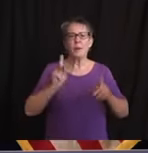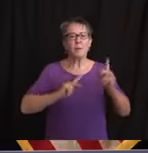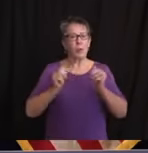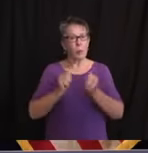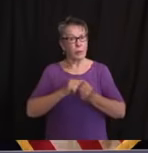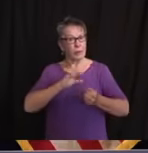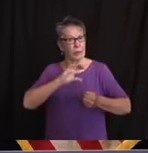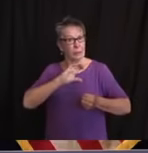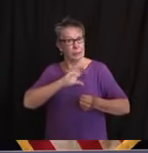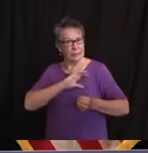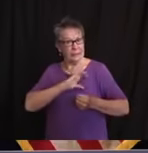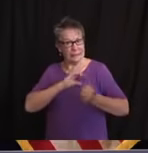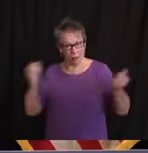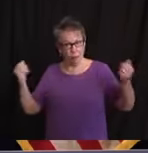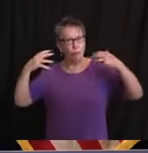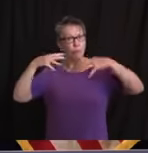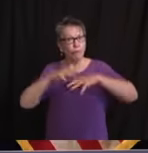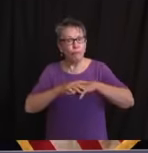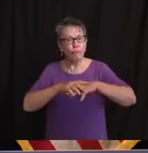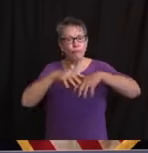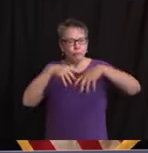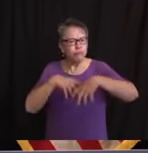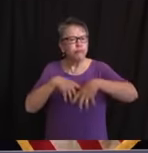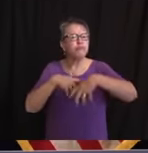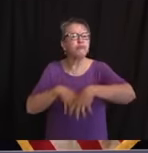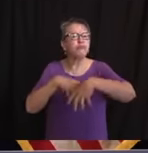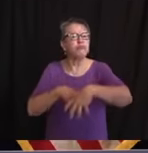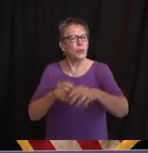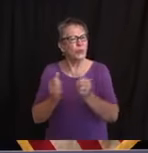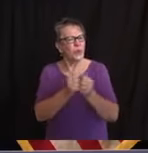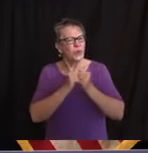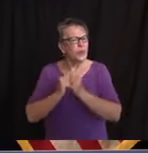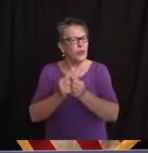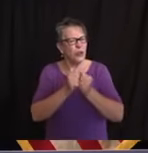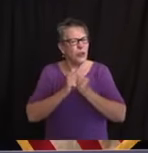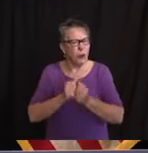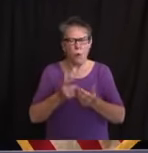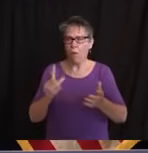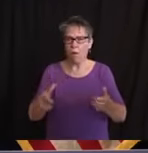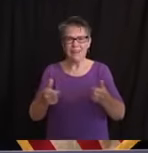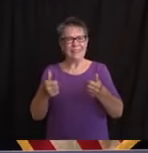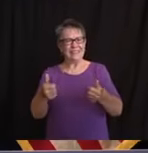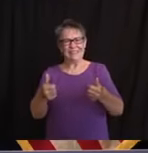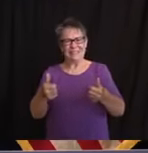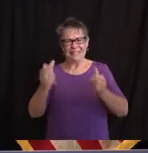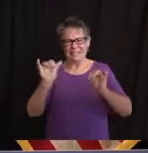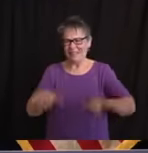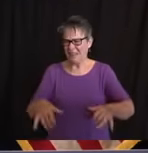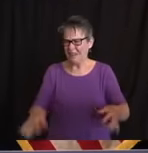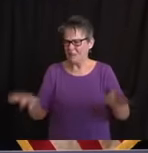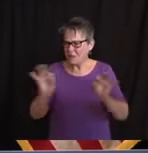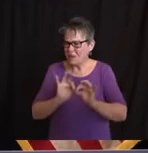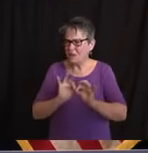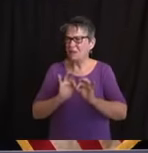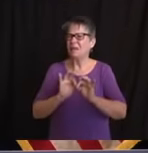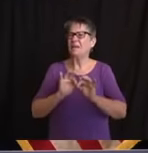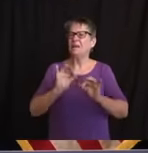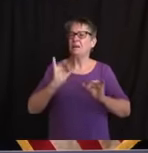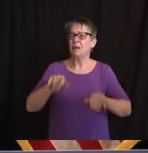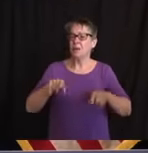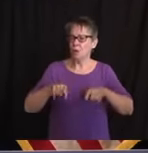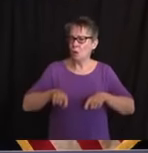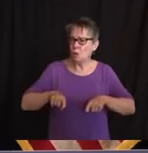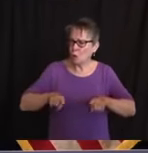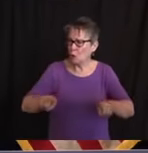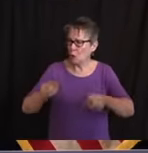Please wear masks. Please try to stay away from each other. We don't want this to reignite another wave of viral infection. That's the